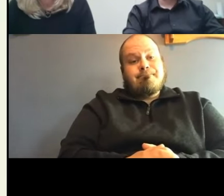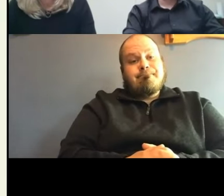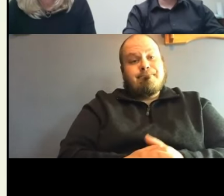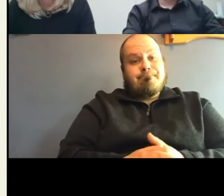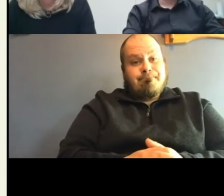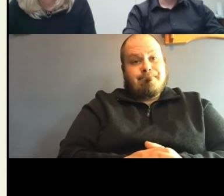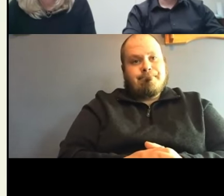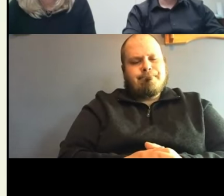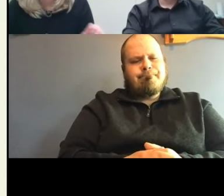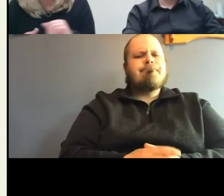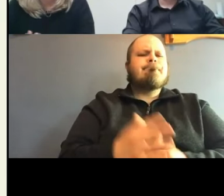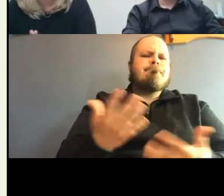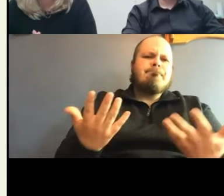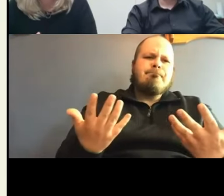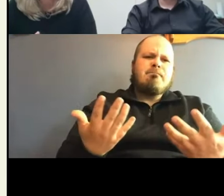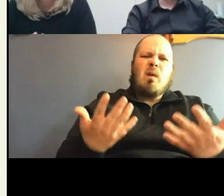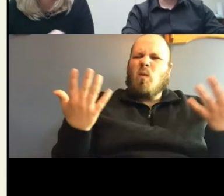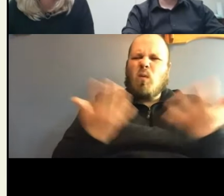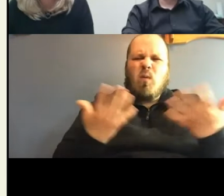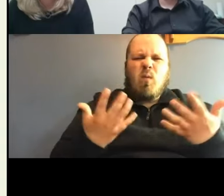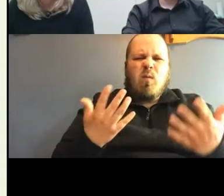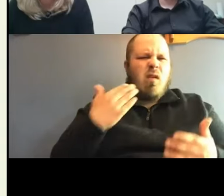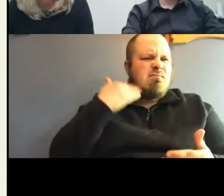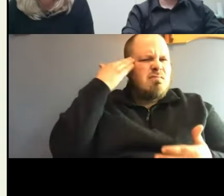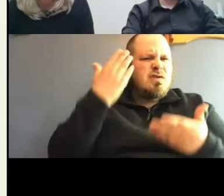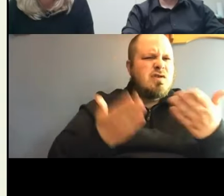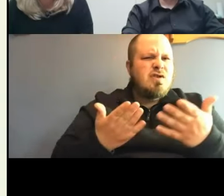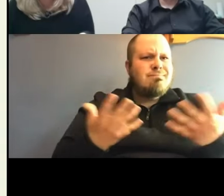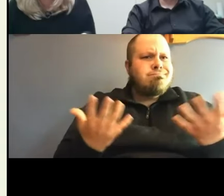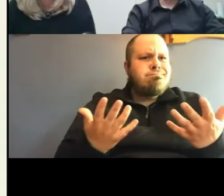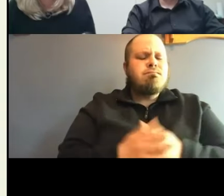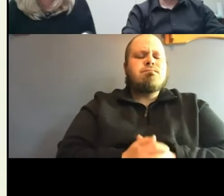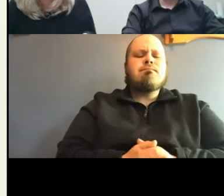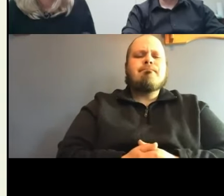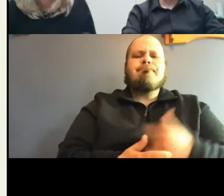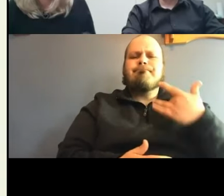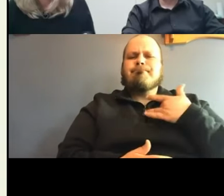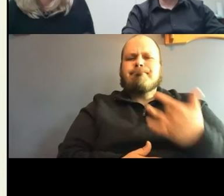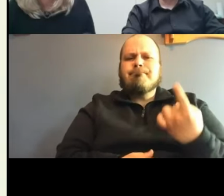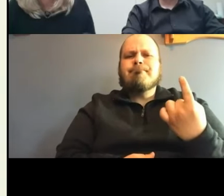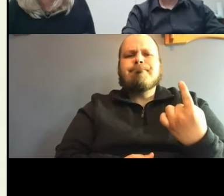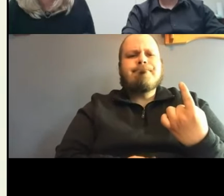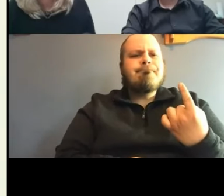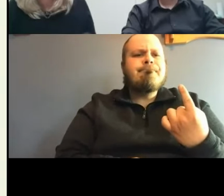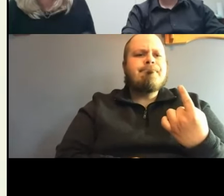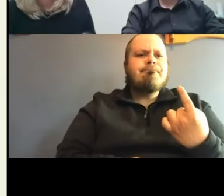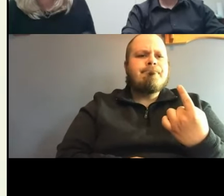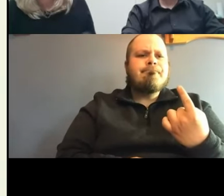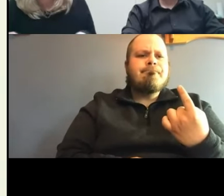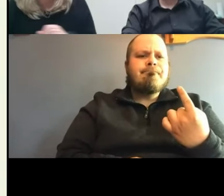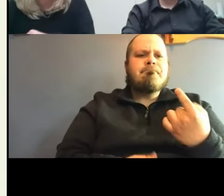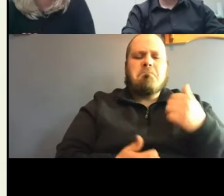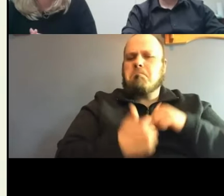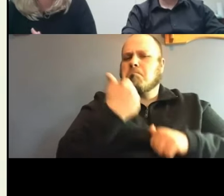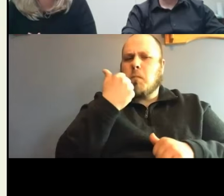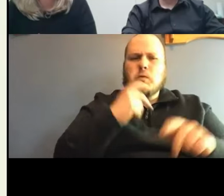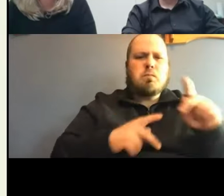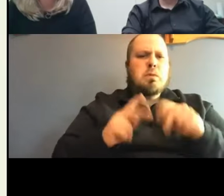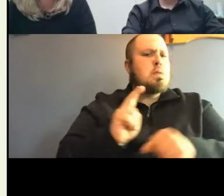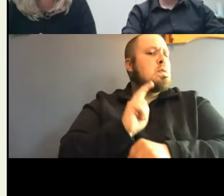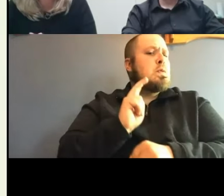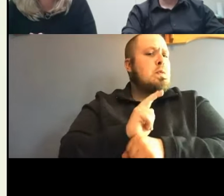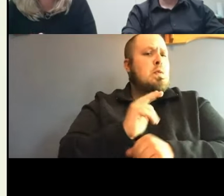So what are the adult services? The typical ones that most utilize are